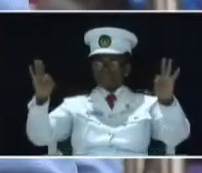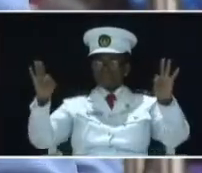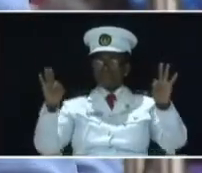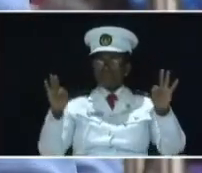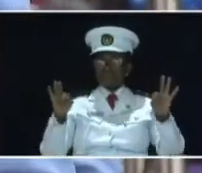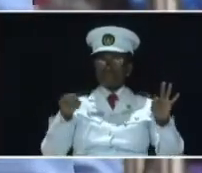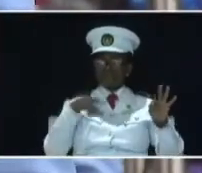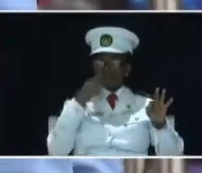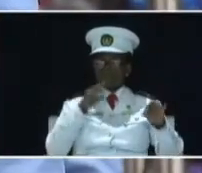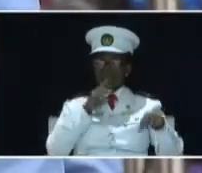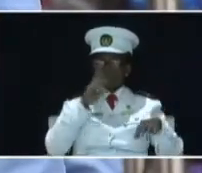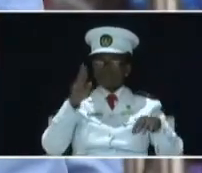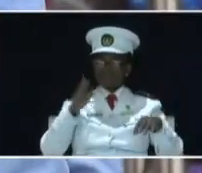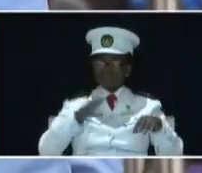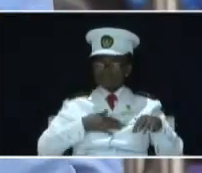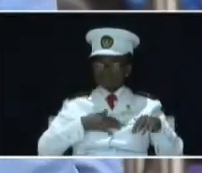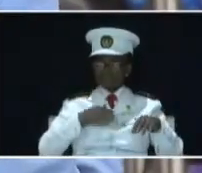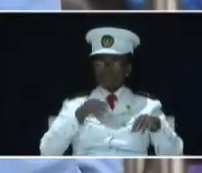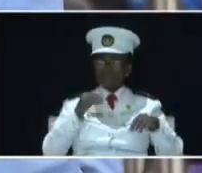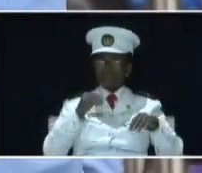Who am I